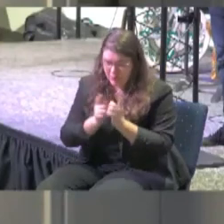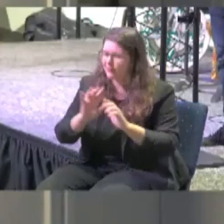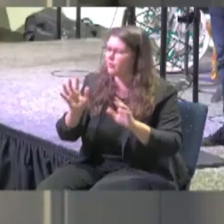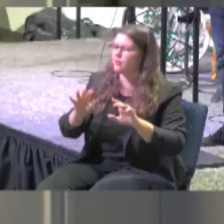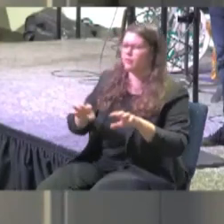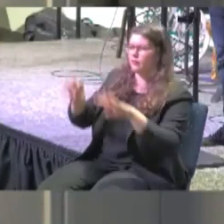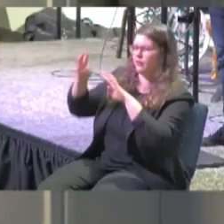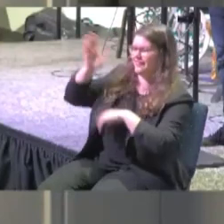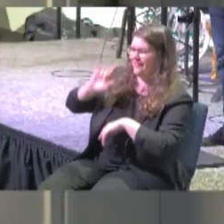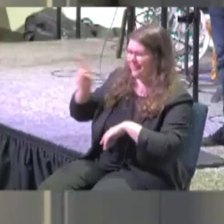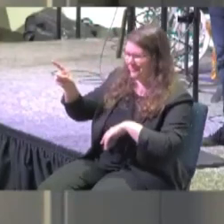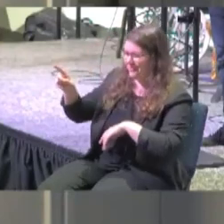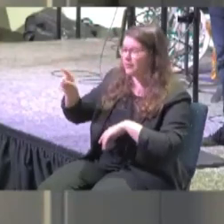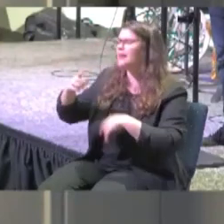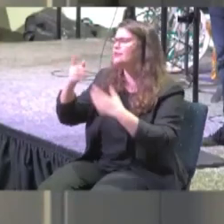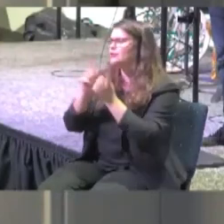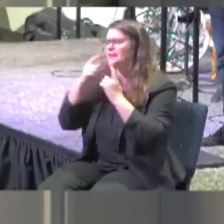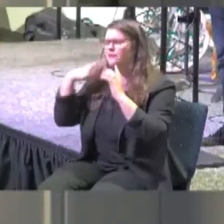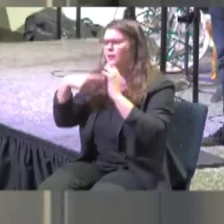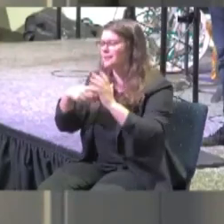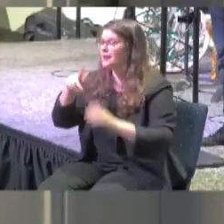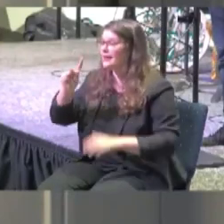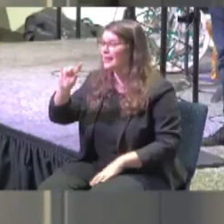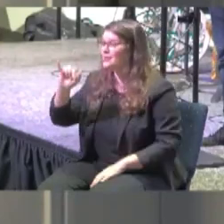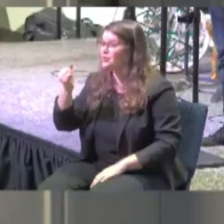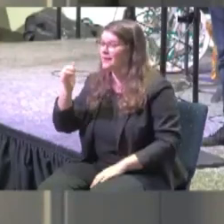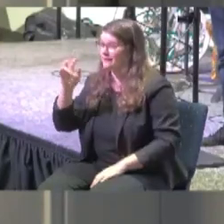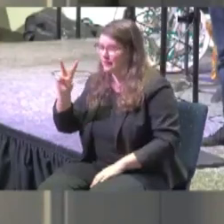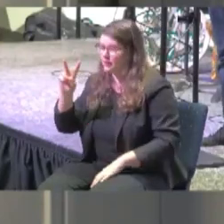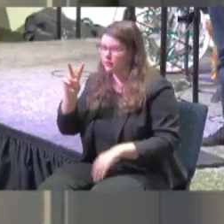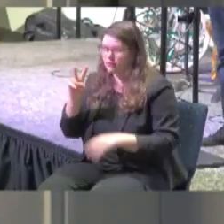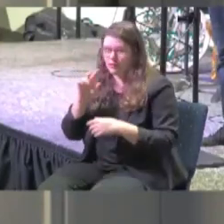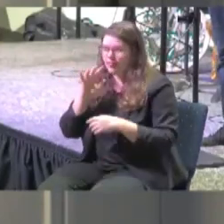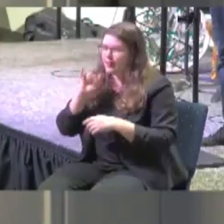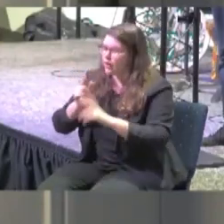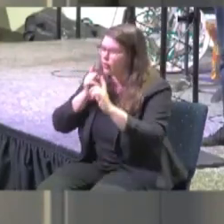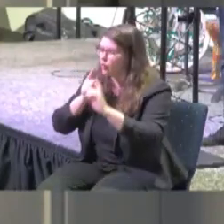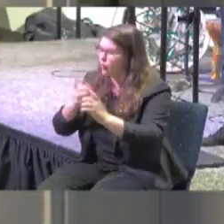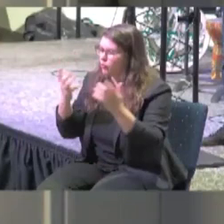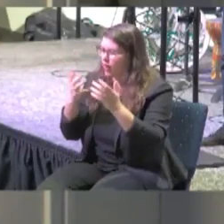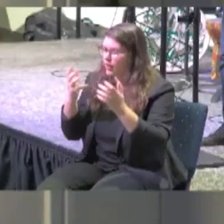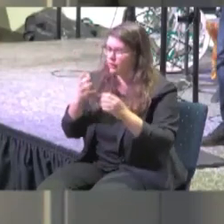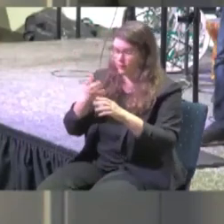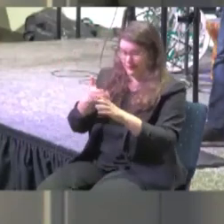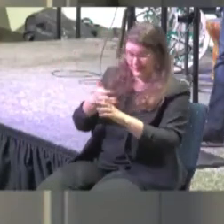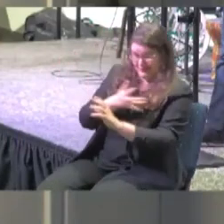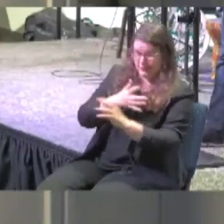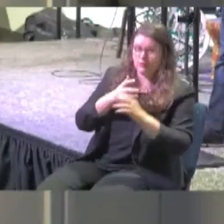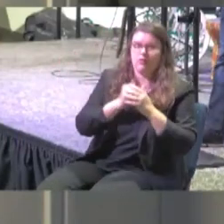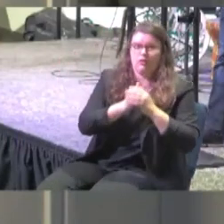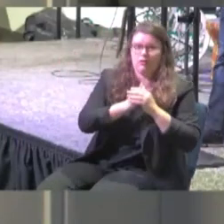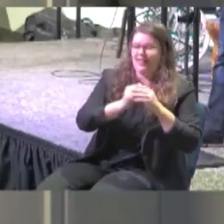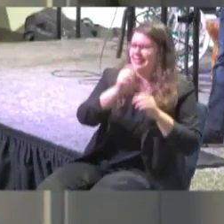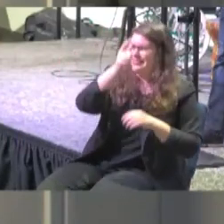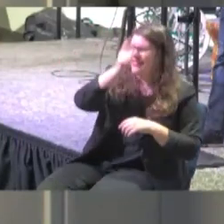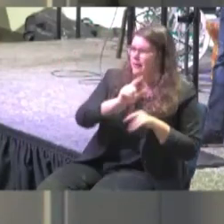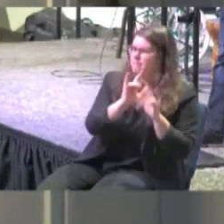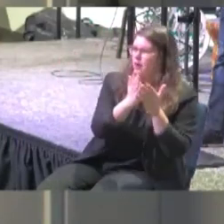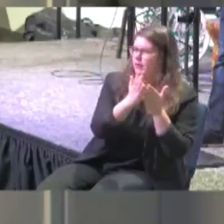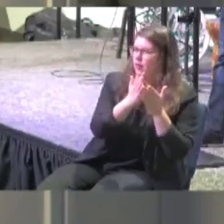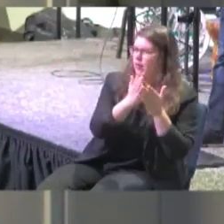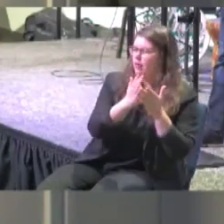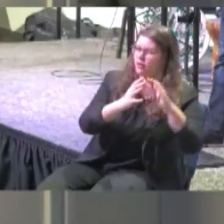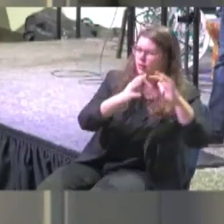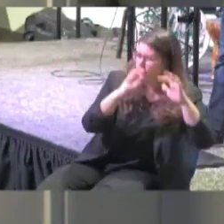Version were originally intended to be very iconoclastic, to break down what had come before them. So what does it look like for a